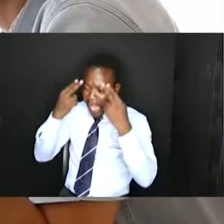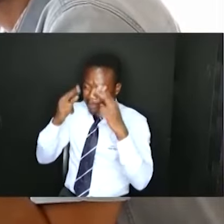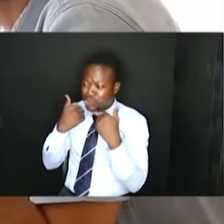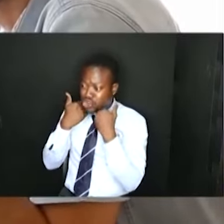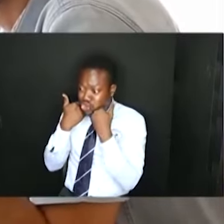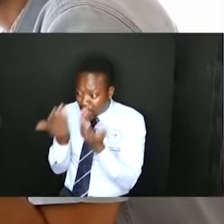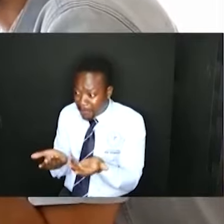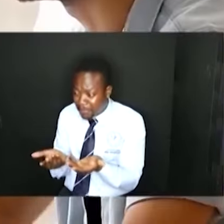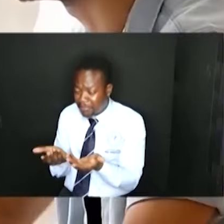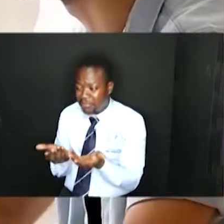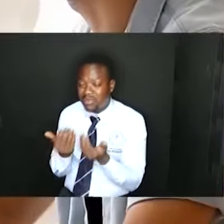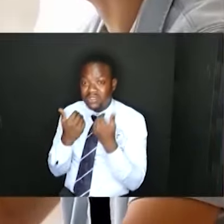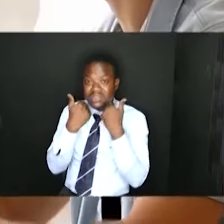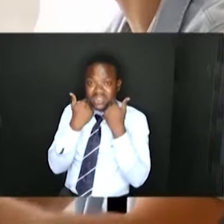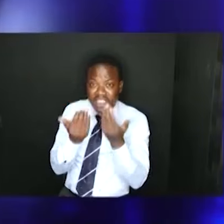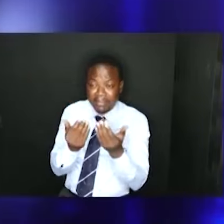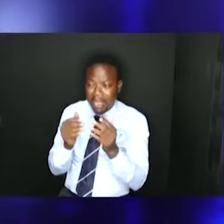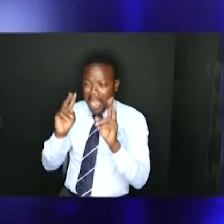to confront it head